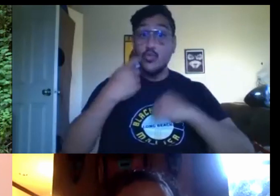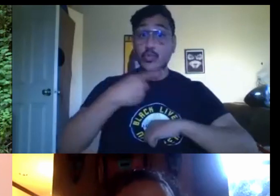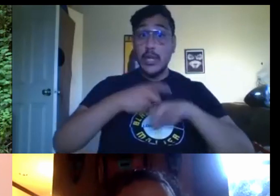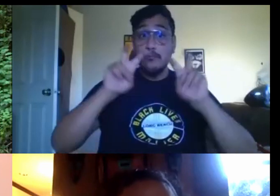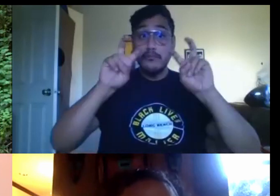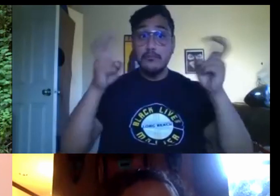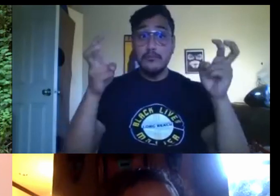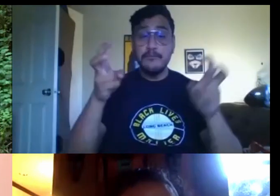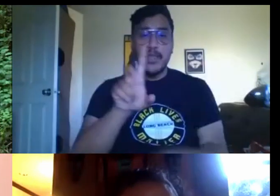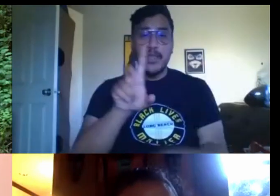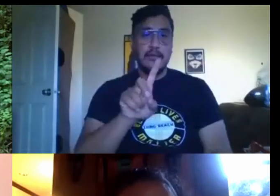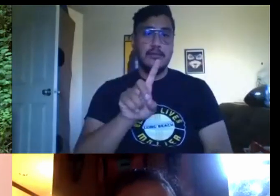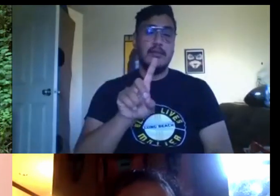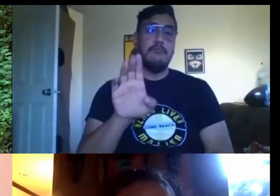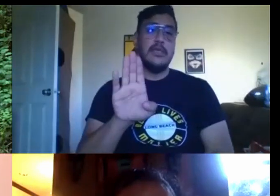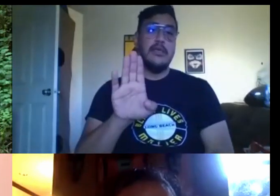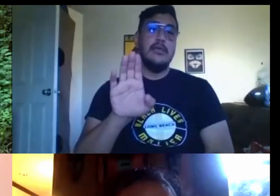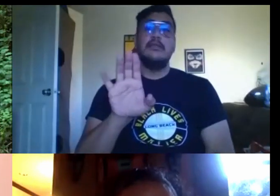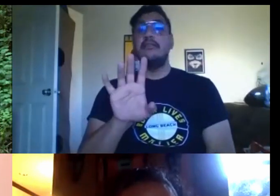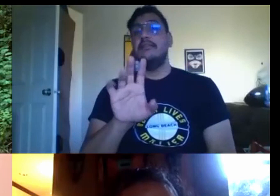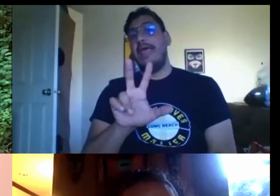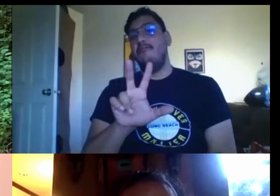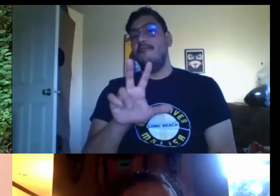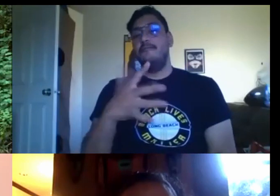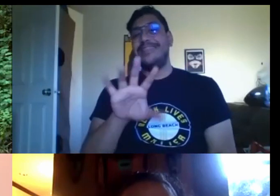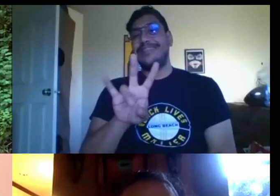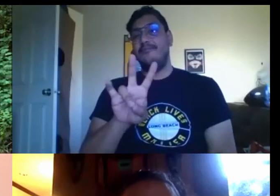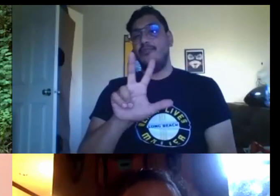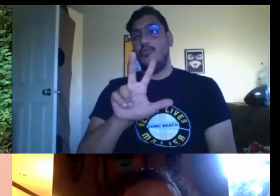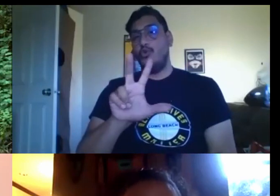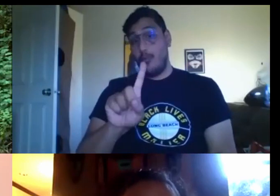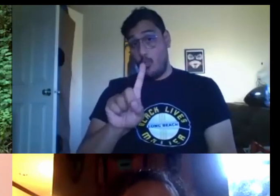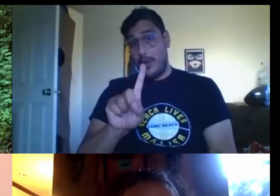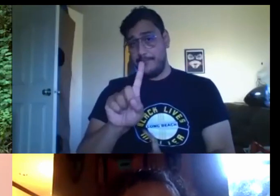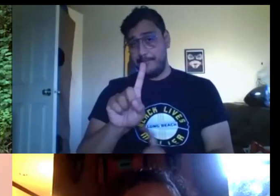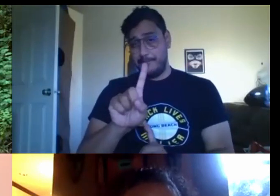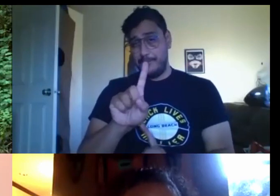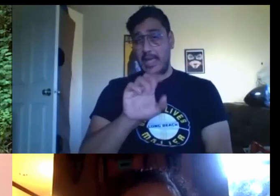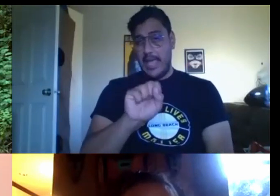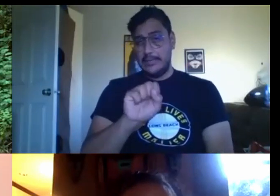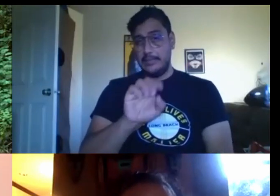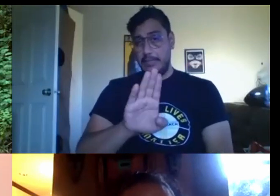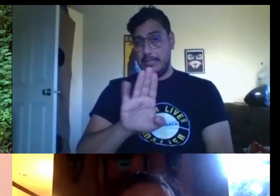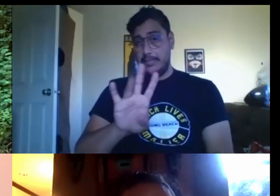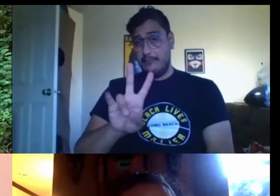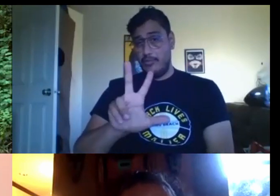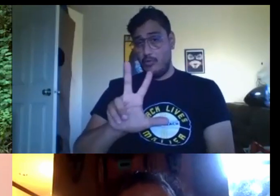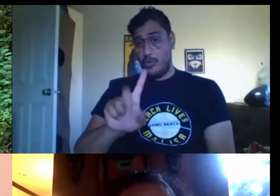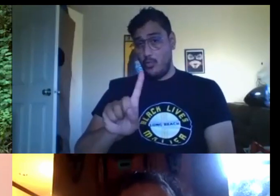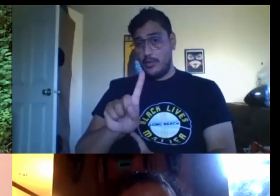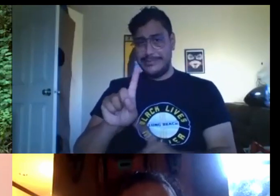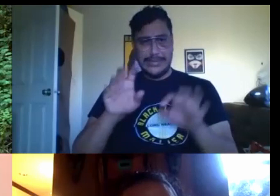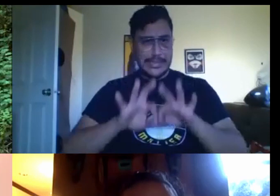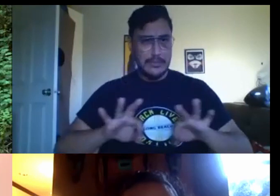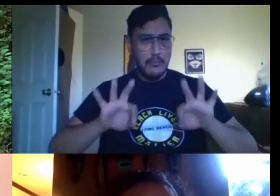SB 731, Senate Bill 731, a really important bill. Black Lives